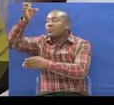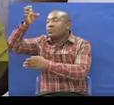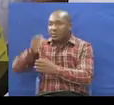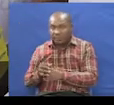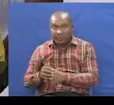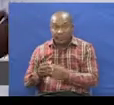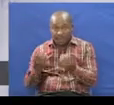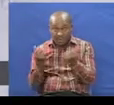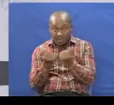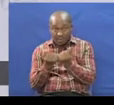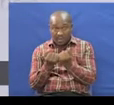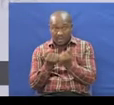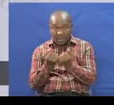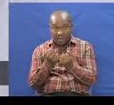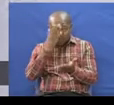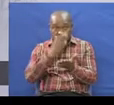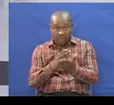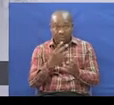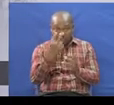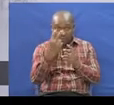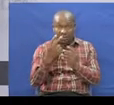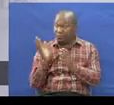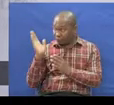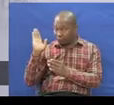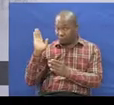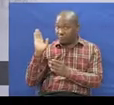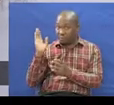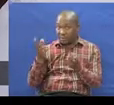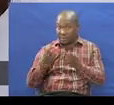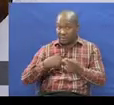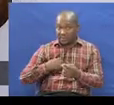Make sure you follow me and try to draw the diagram as I'm doing.